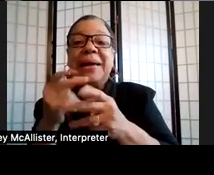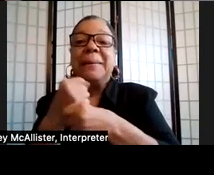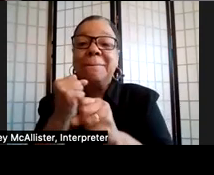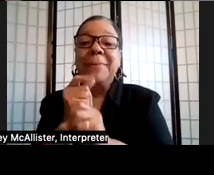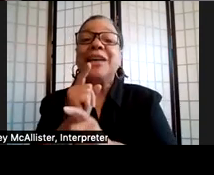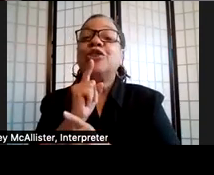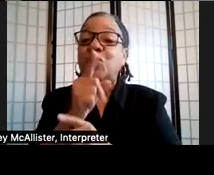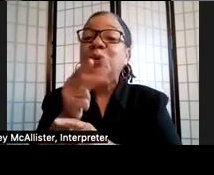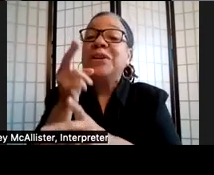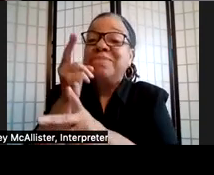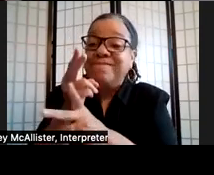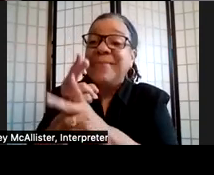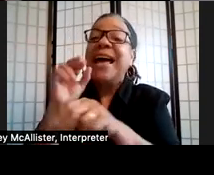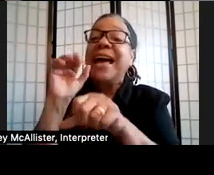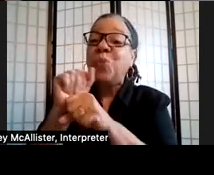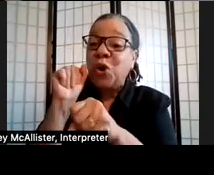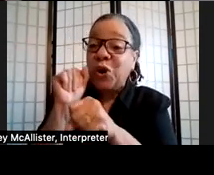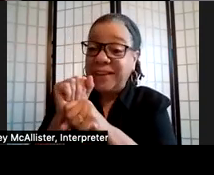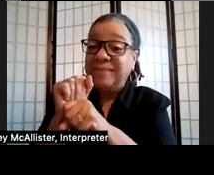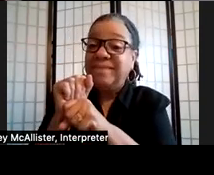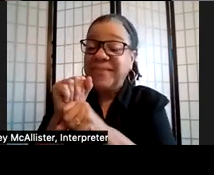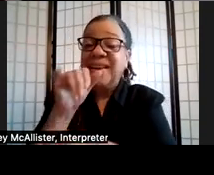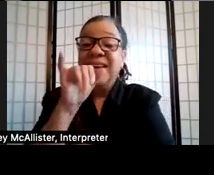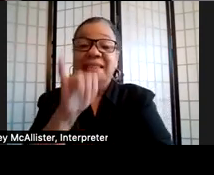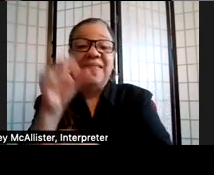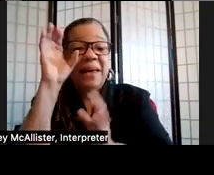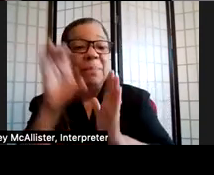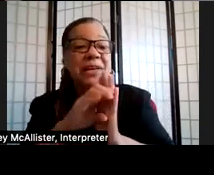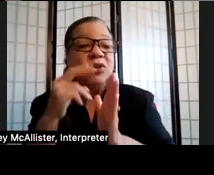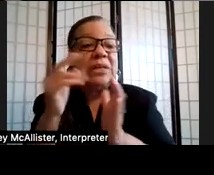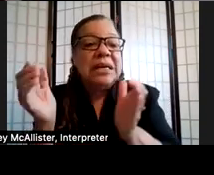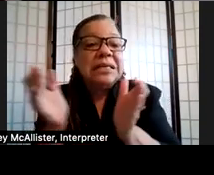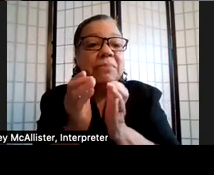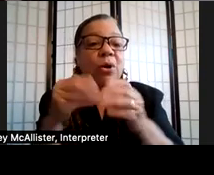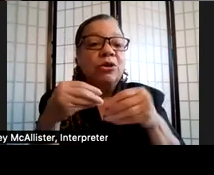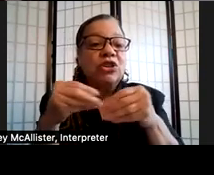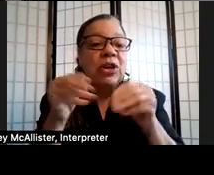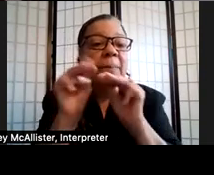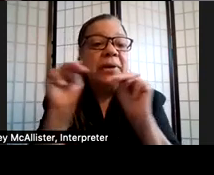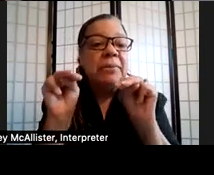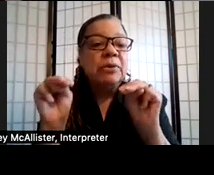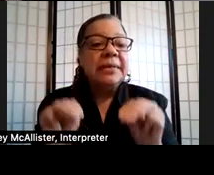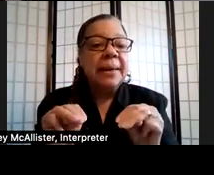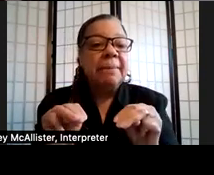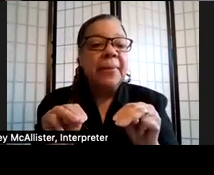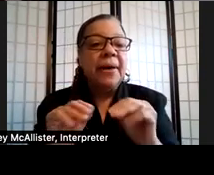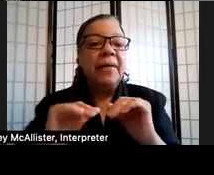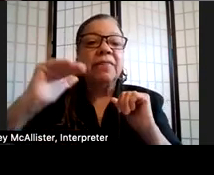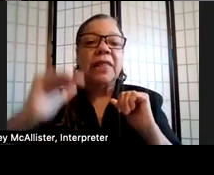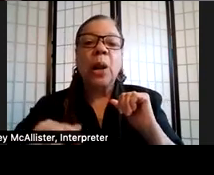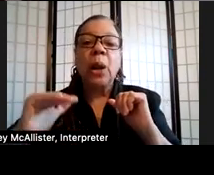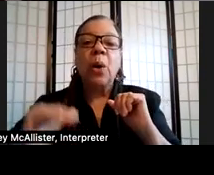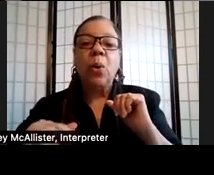are maintained. So in this image, you see a small shop in a museum. The lowered